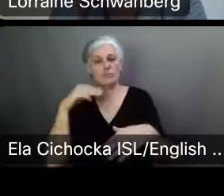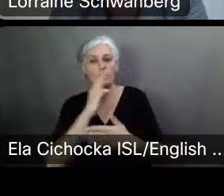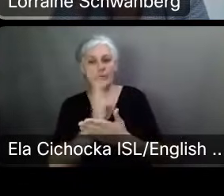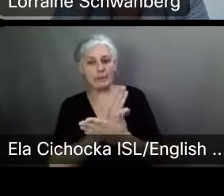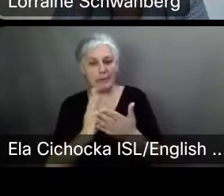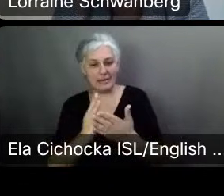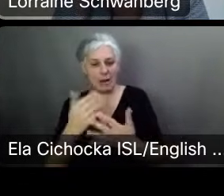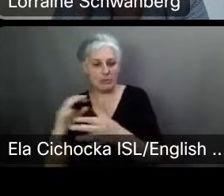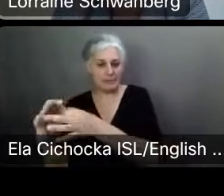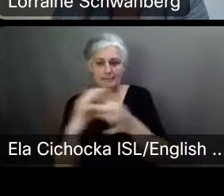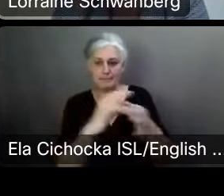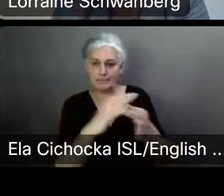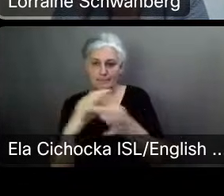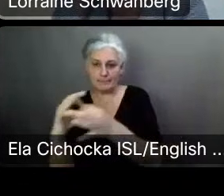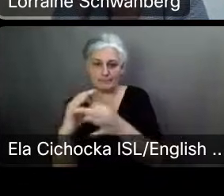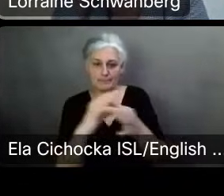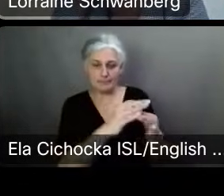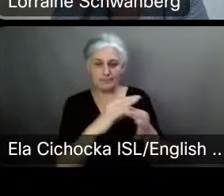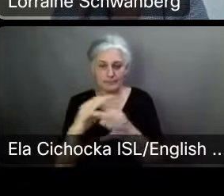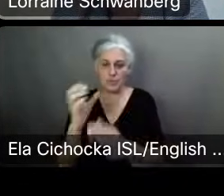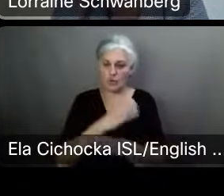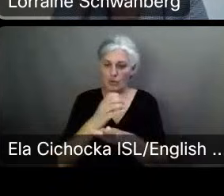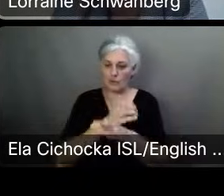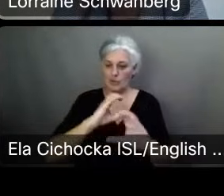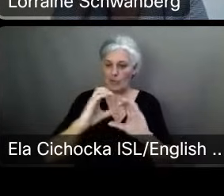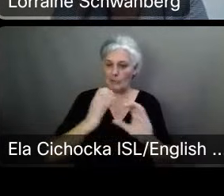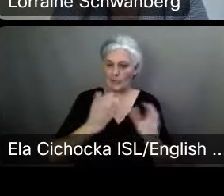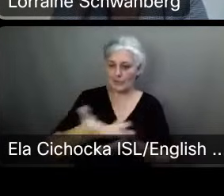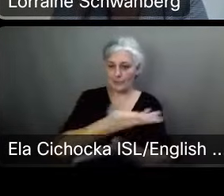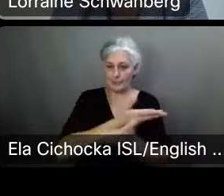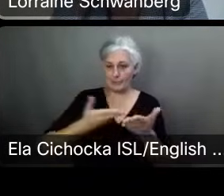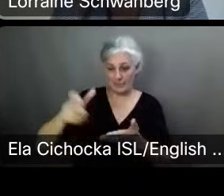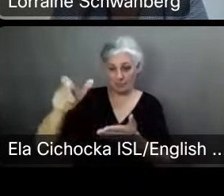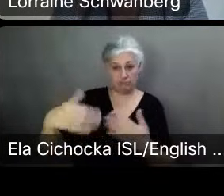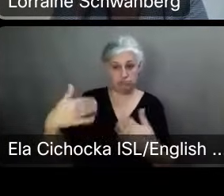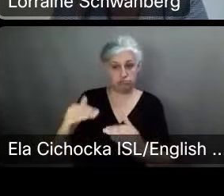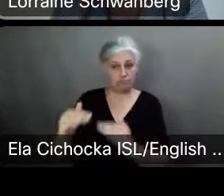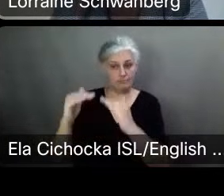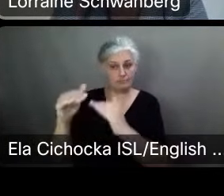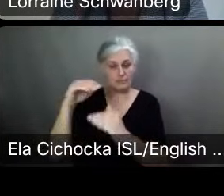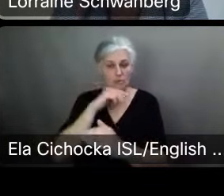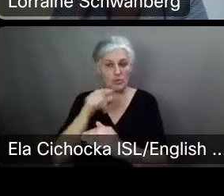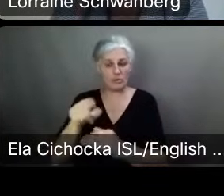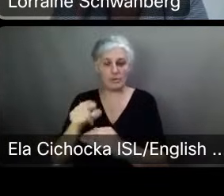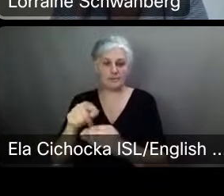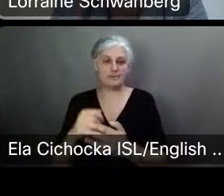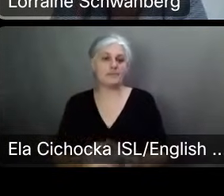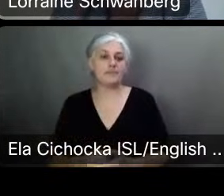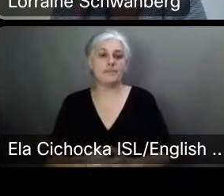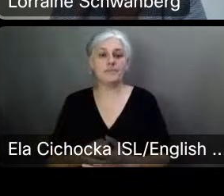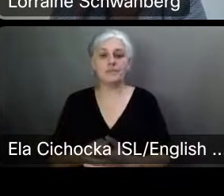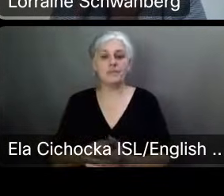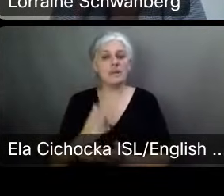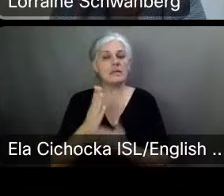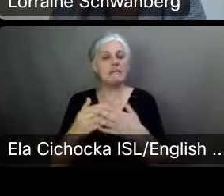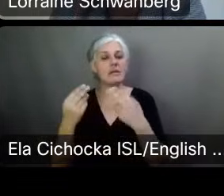family, providing that ongoing communication and so forth. And they're just invaluable, and something I think